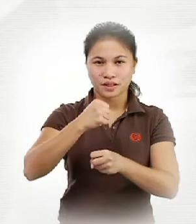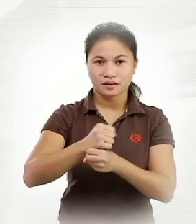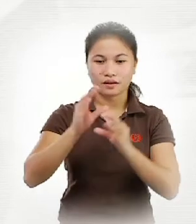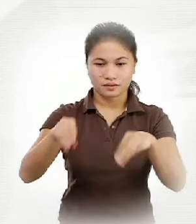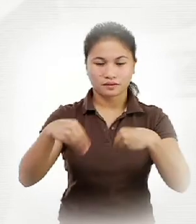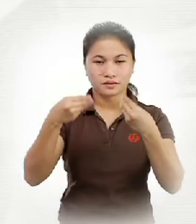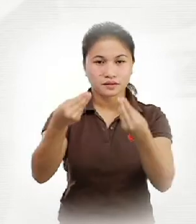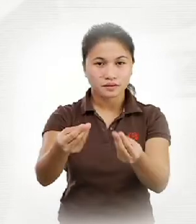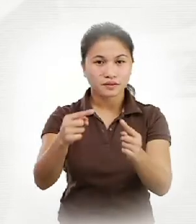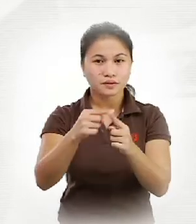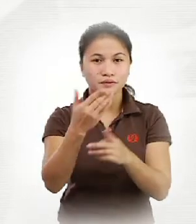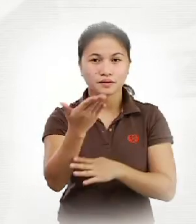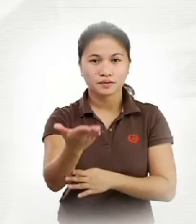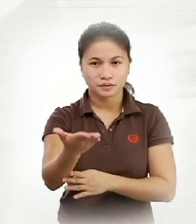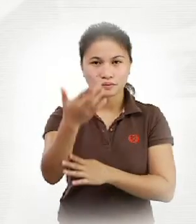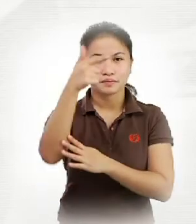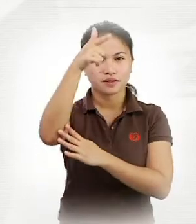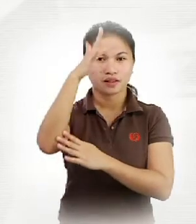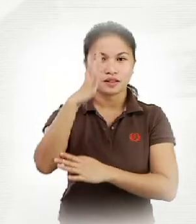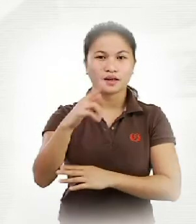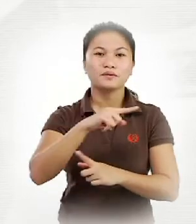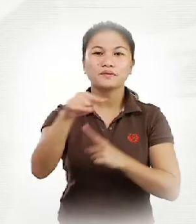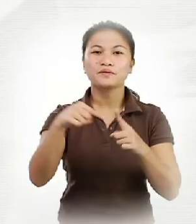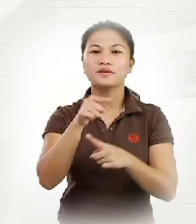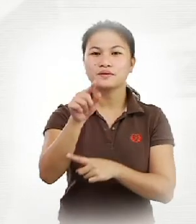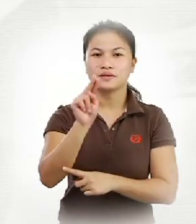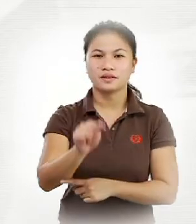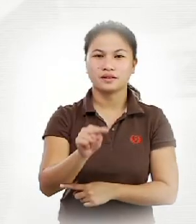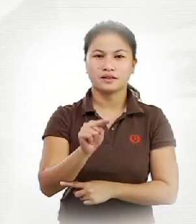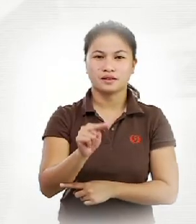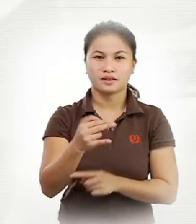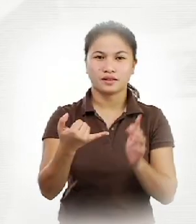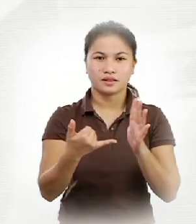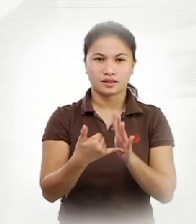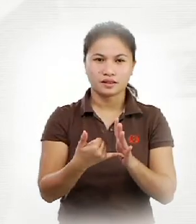by God when you need it and when He sees